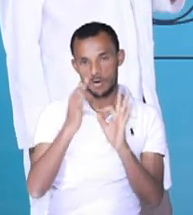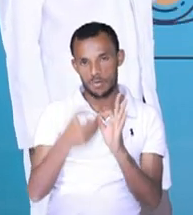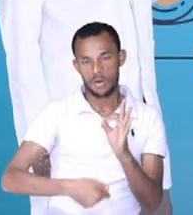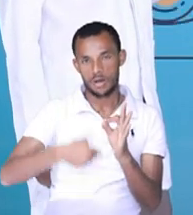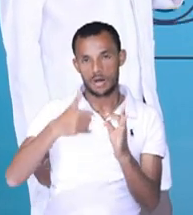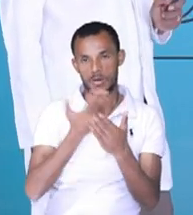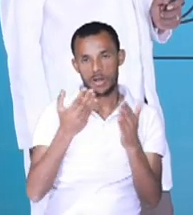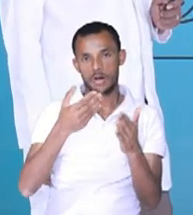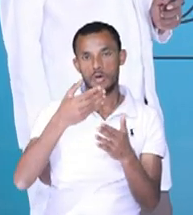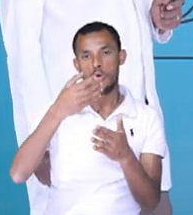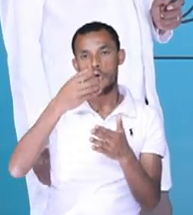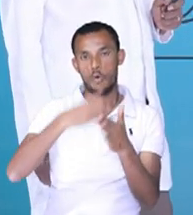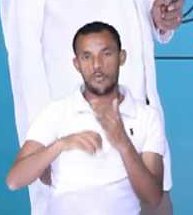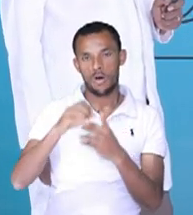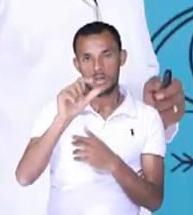and cofactor.